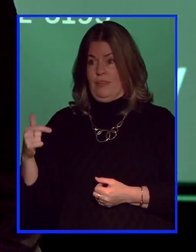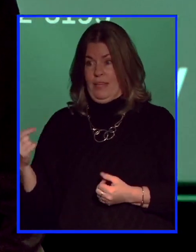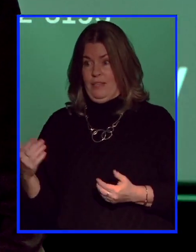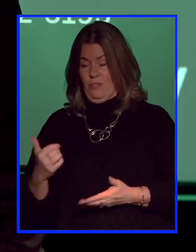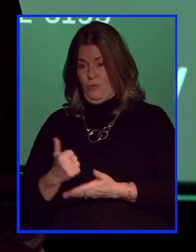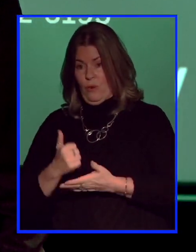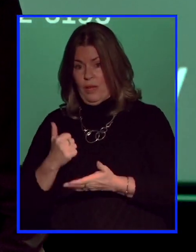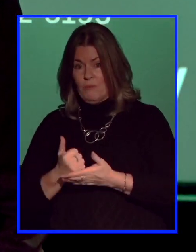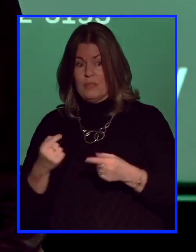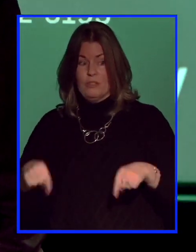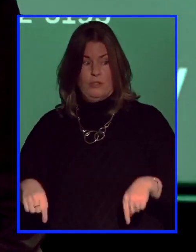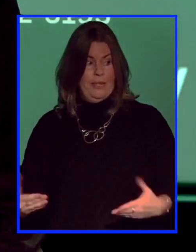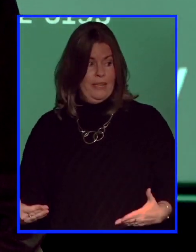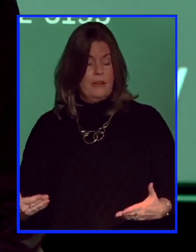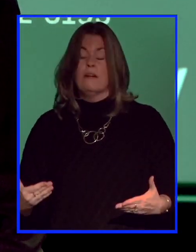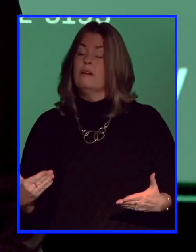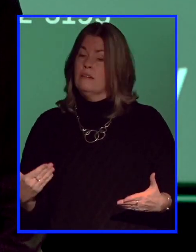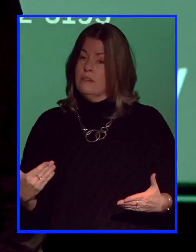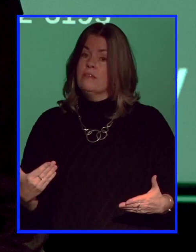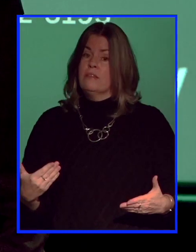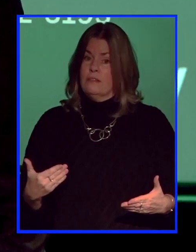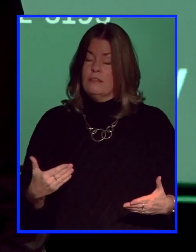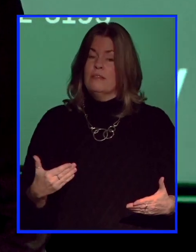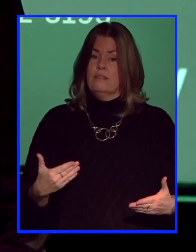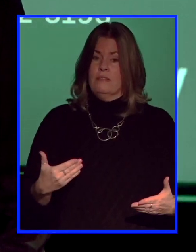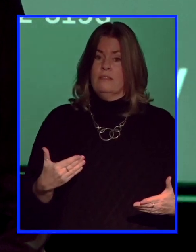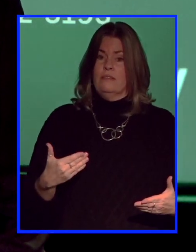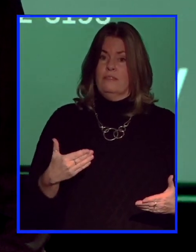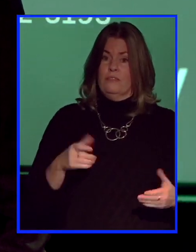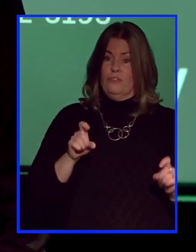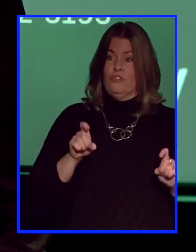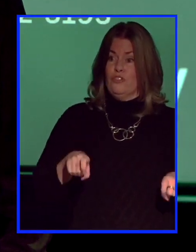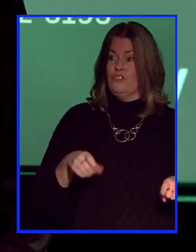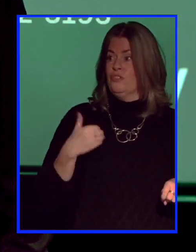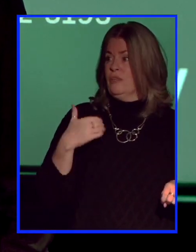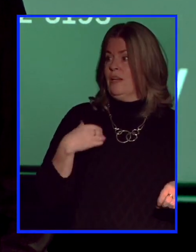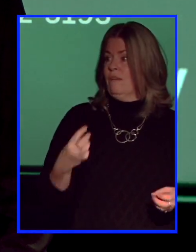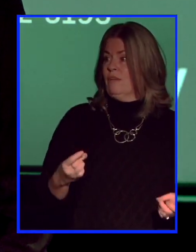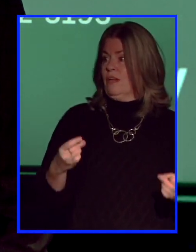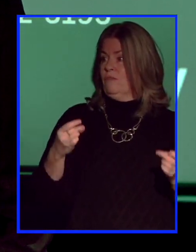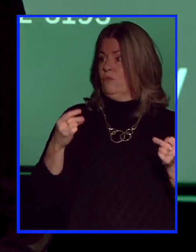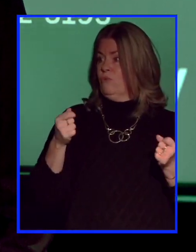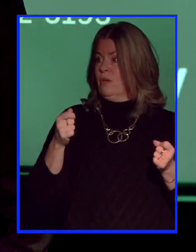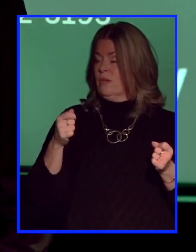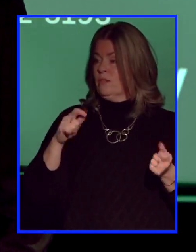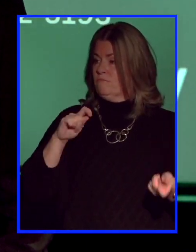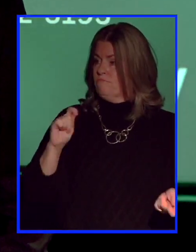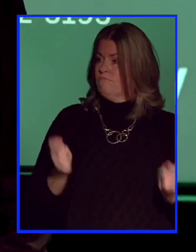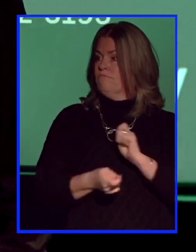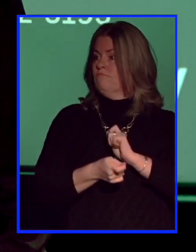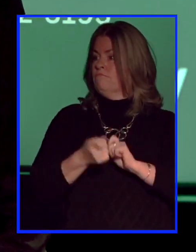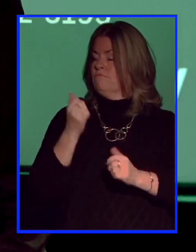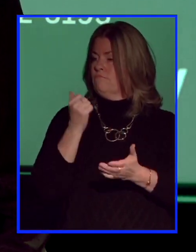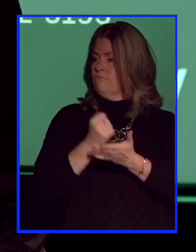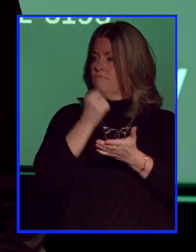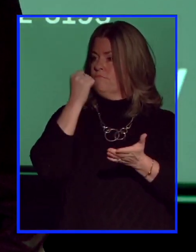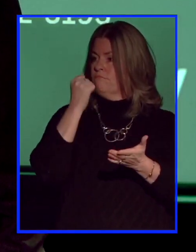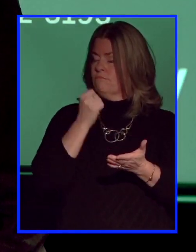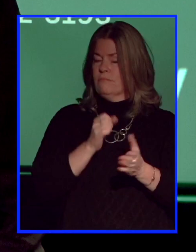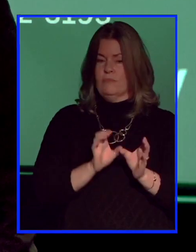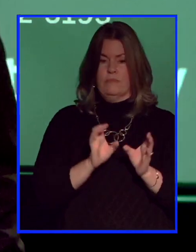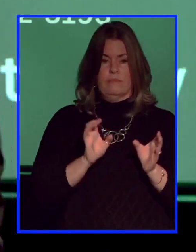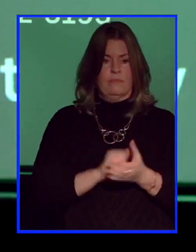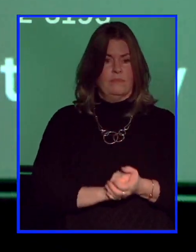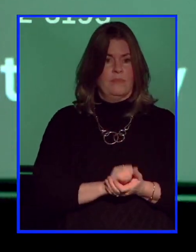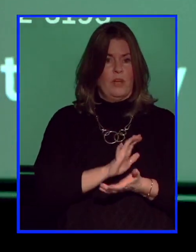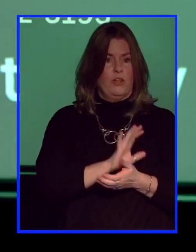here, are entitled to a quick turnaround on your paperwork so you can get your lives going.